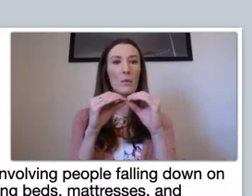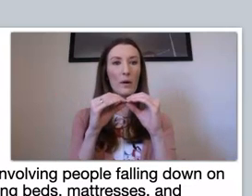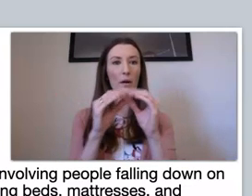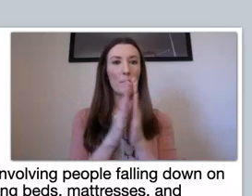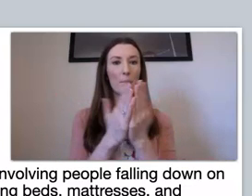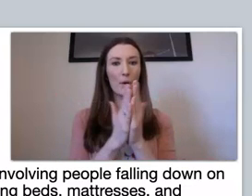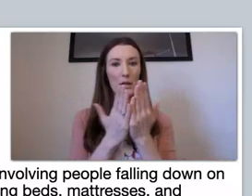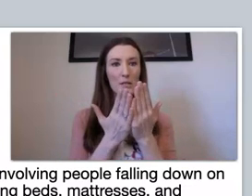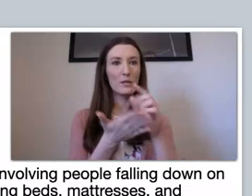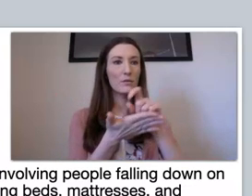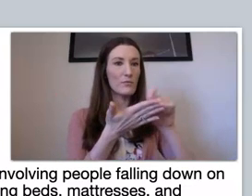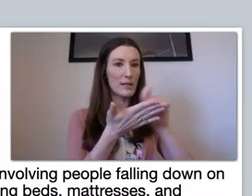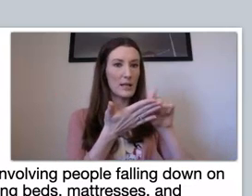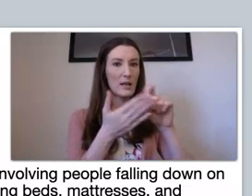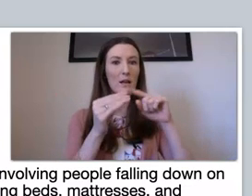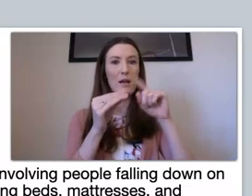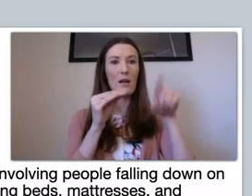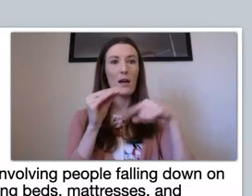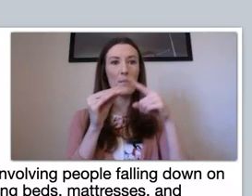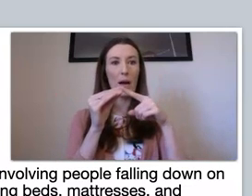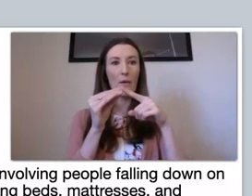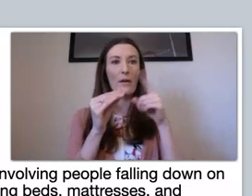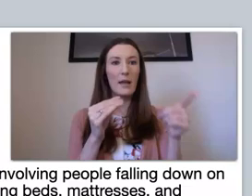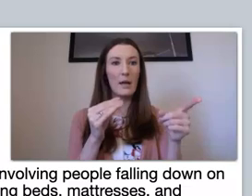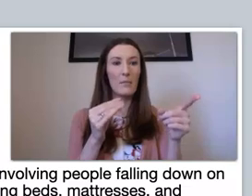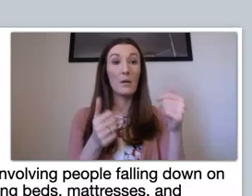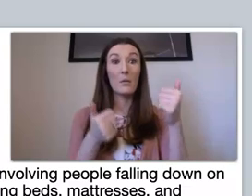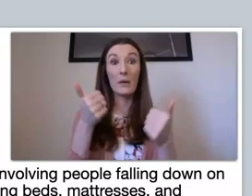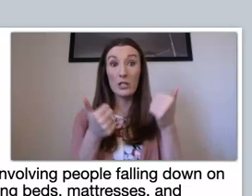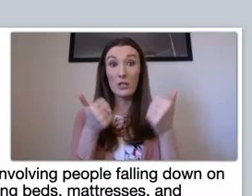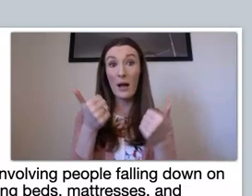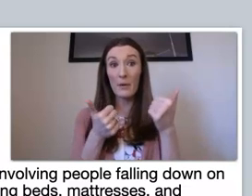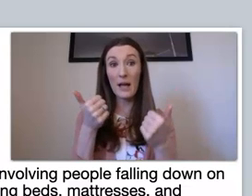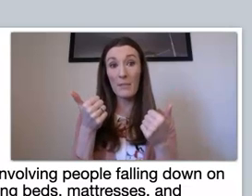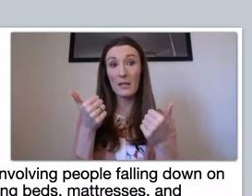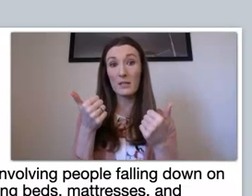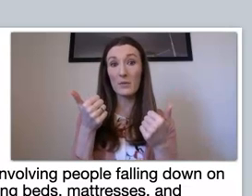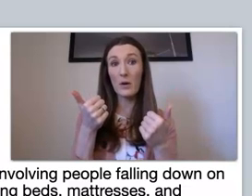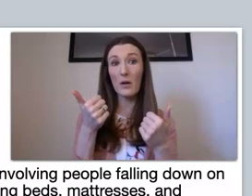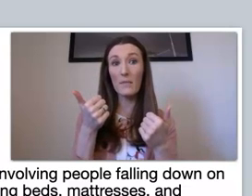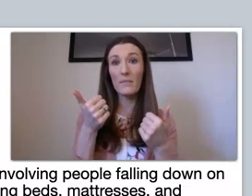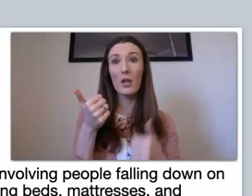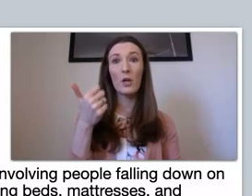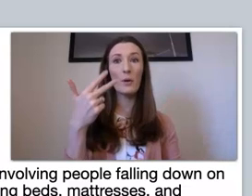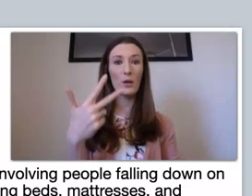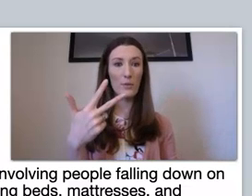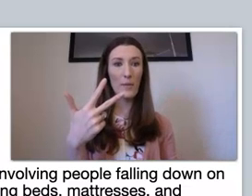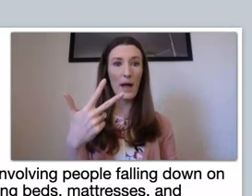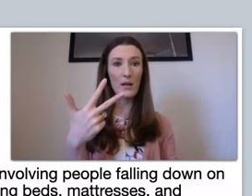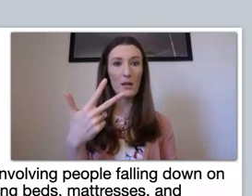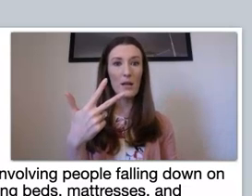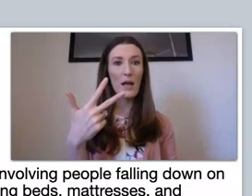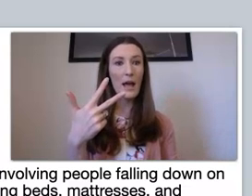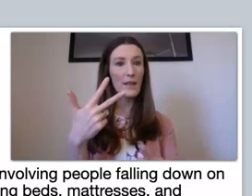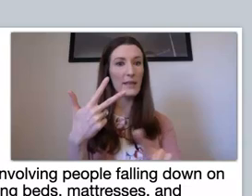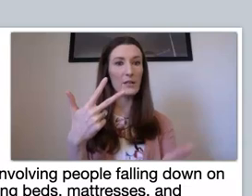has more books written about him. Which? Eyebrows up, because it's a rhetorical. You put your 3